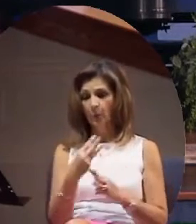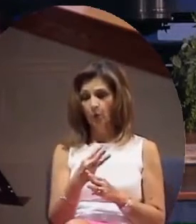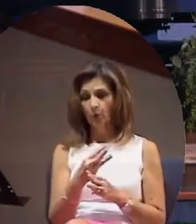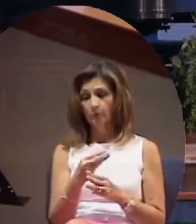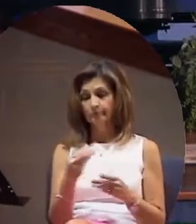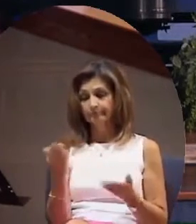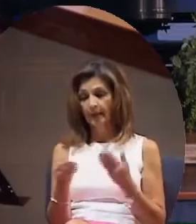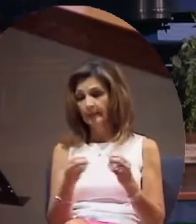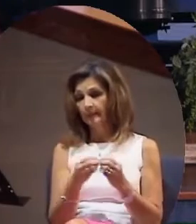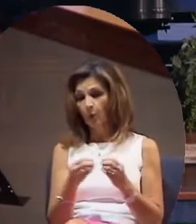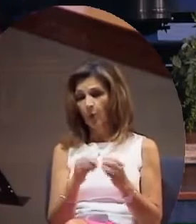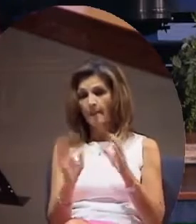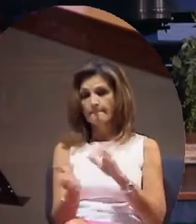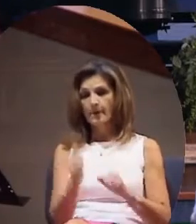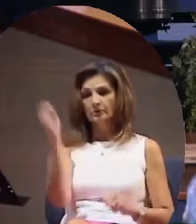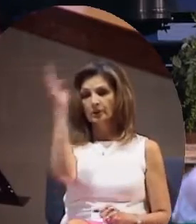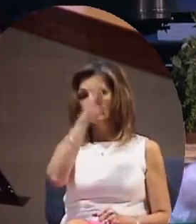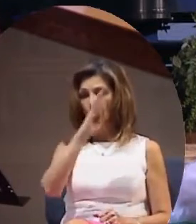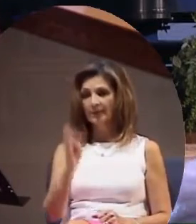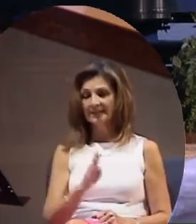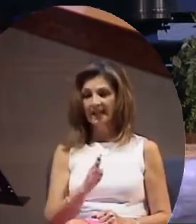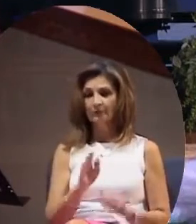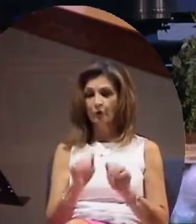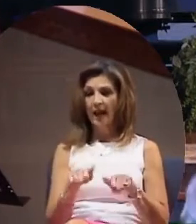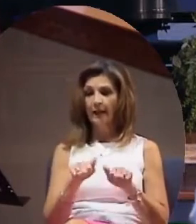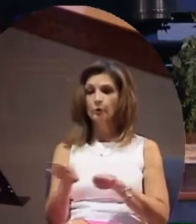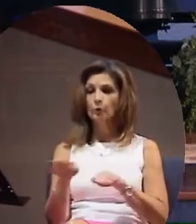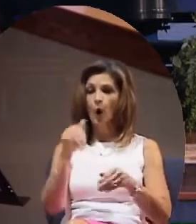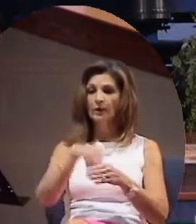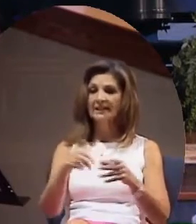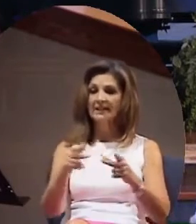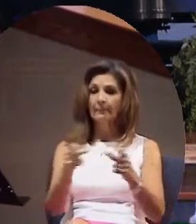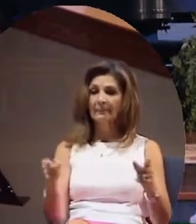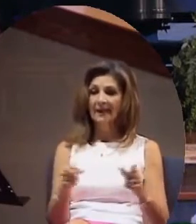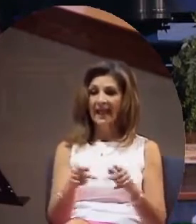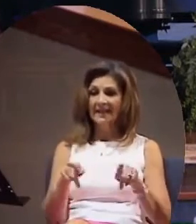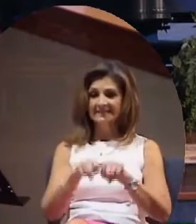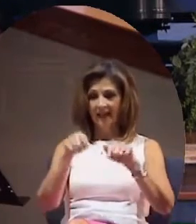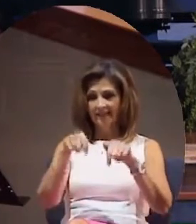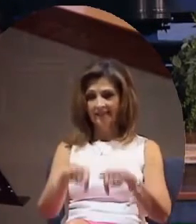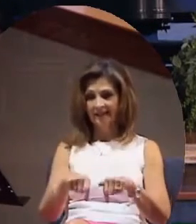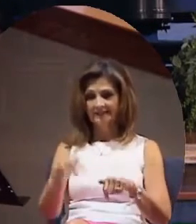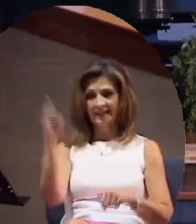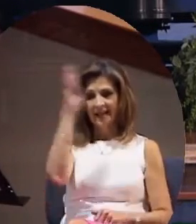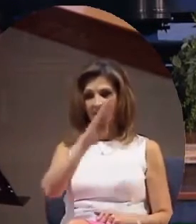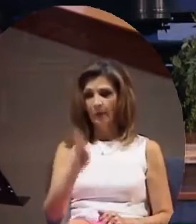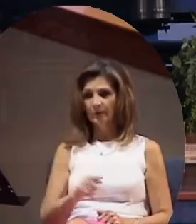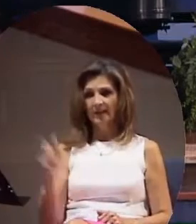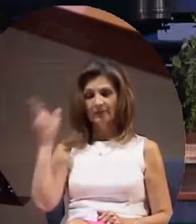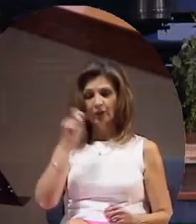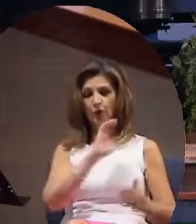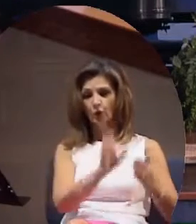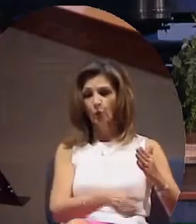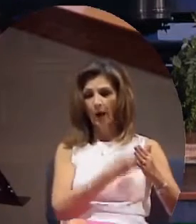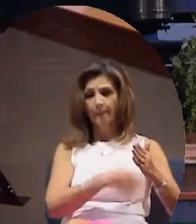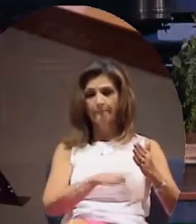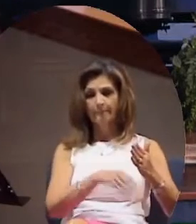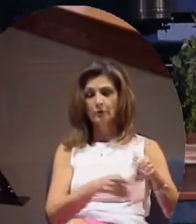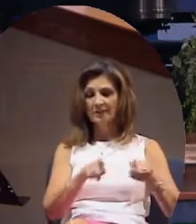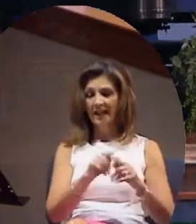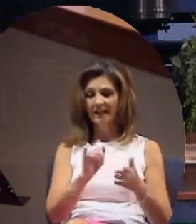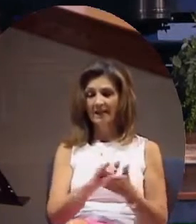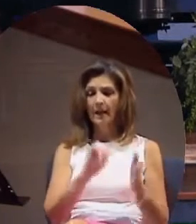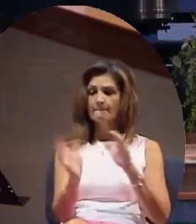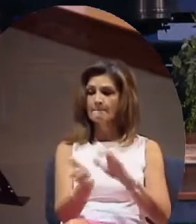more. Most of them will never get to walk in a place like this. They'll never hear choir music like that. Most of them